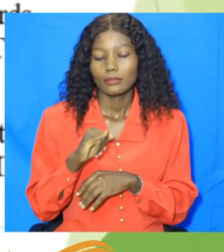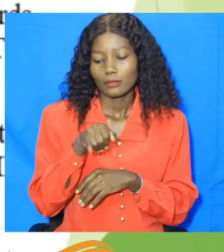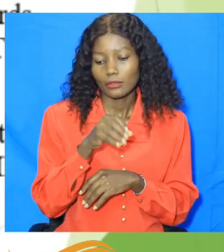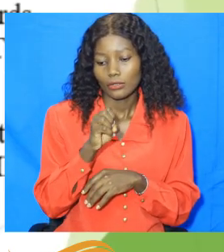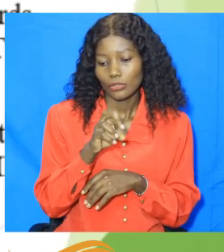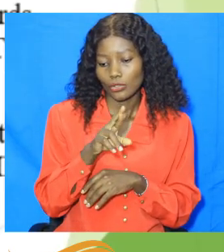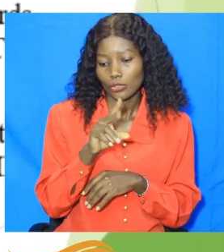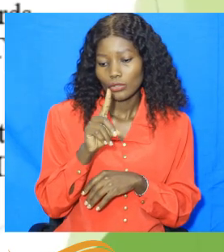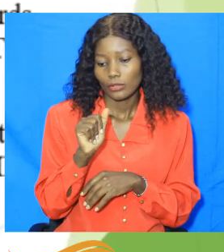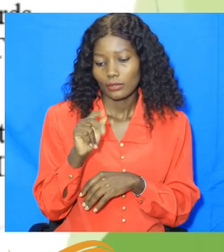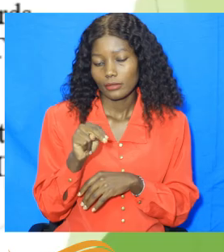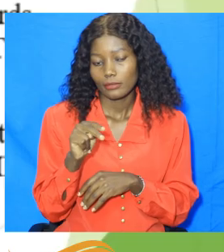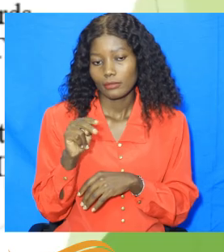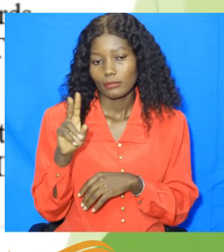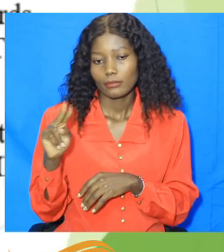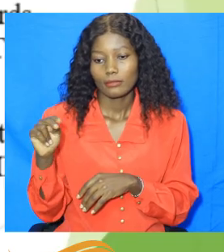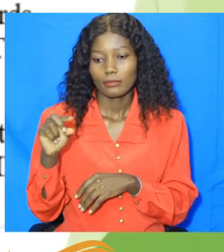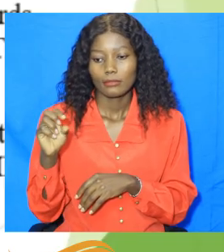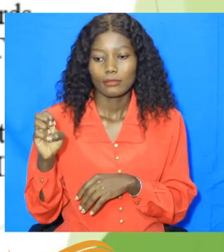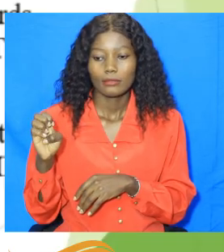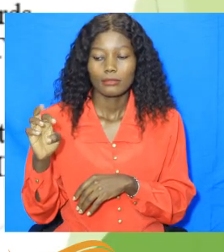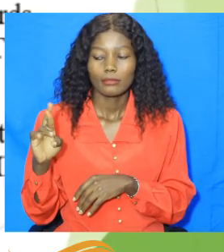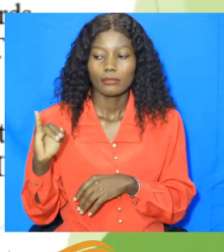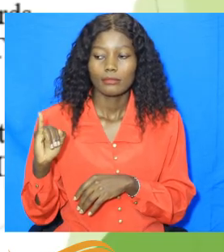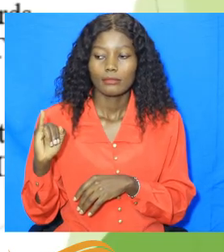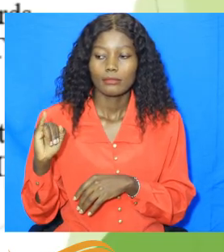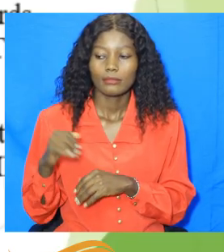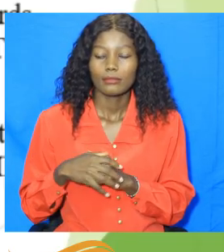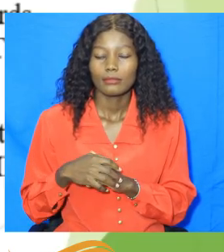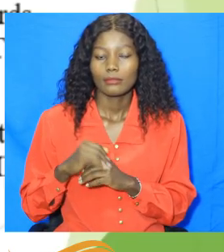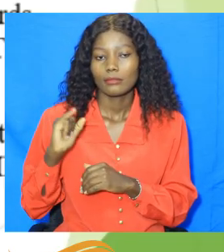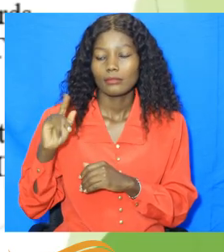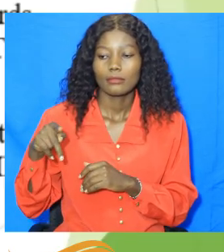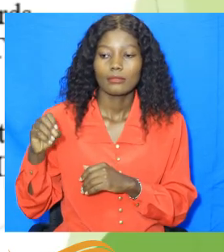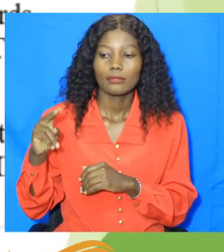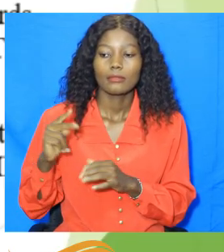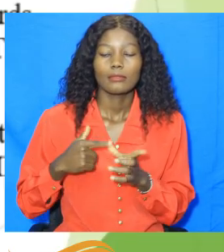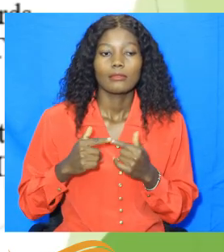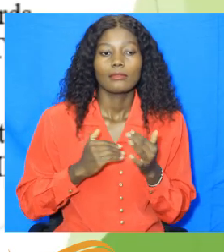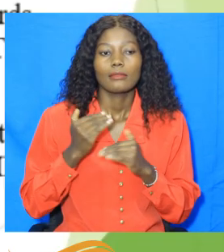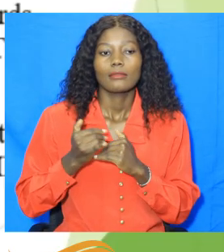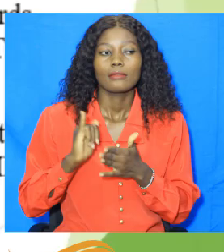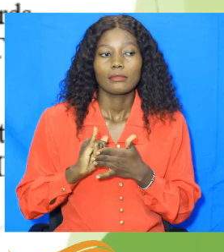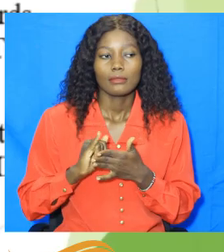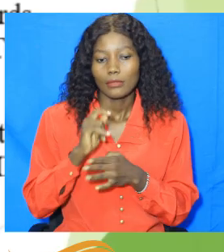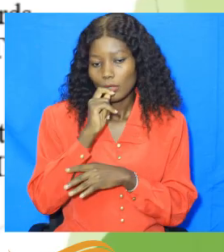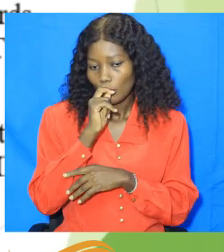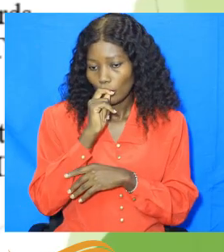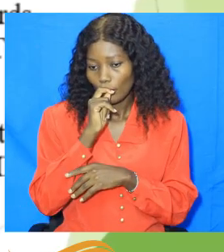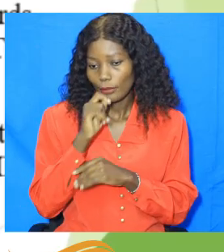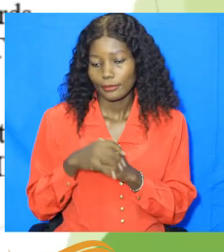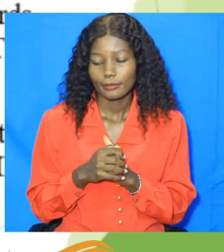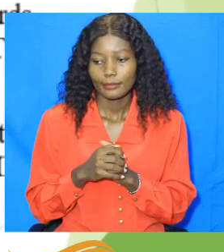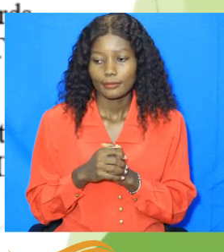Jordan Gary, Ipon. Then after that, the referee has to